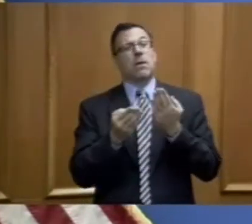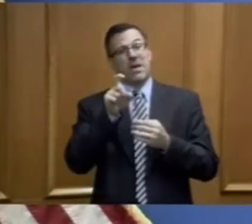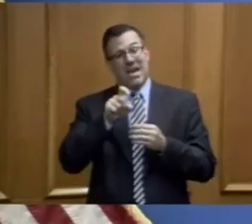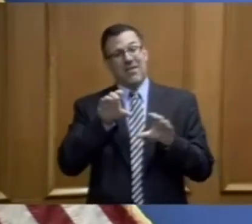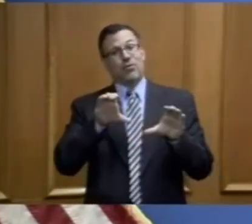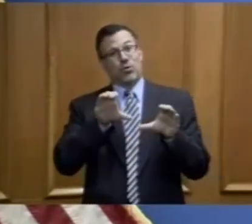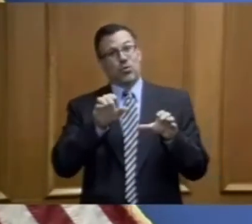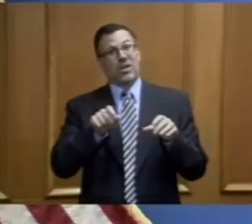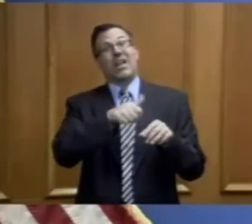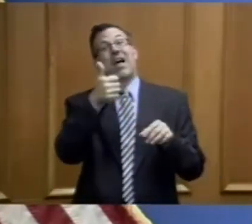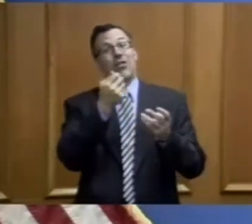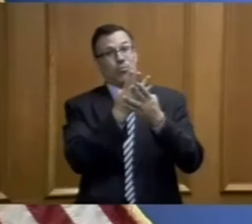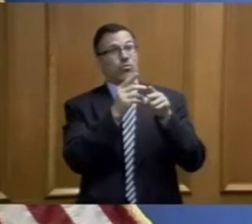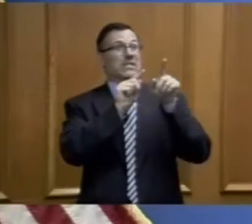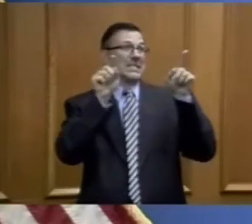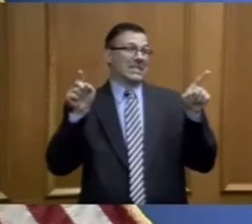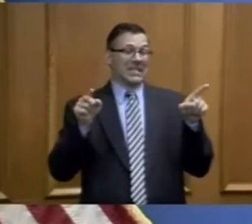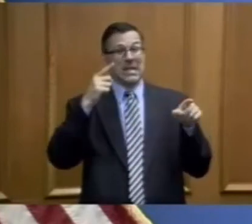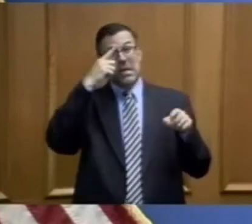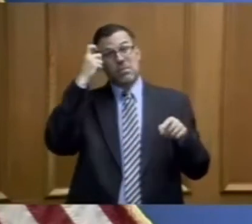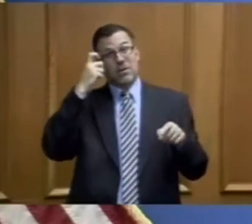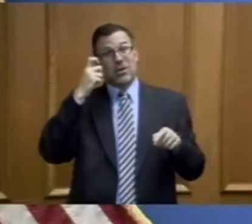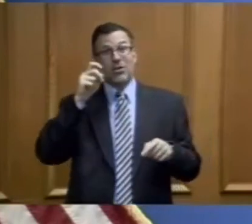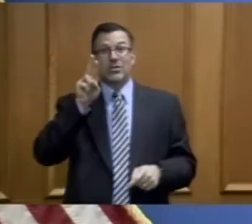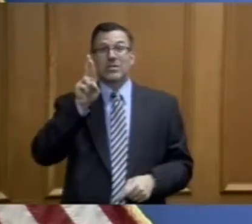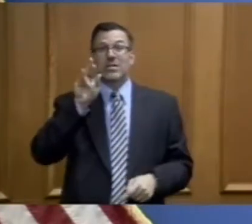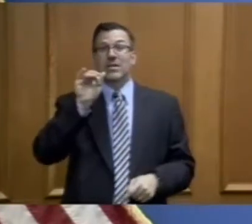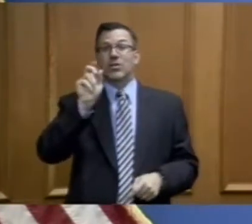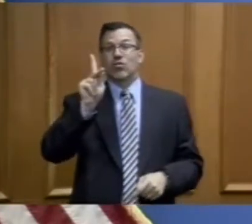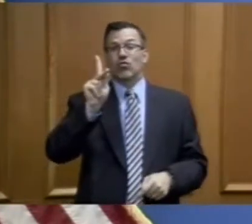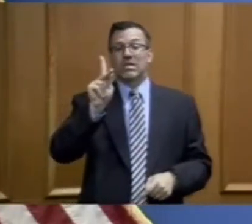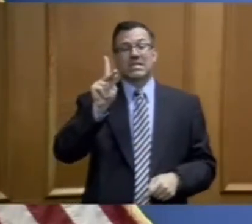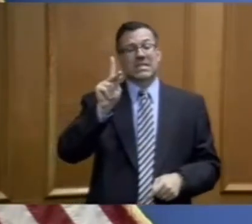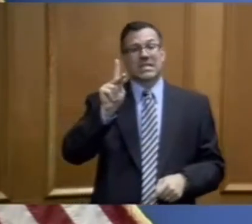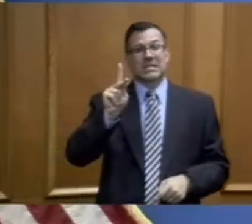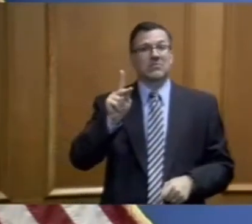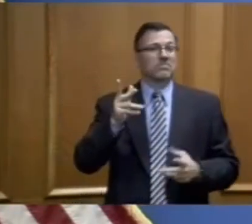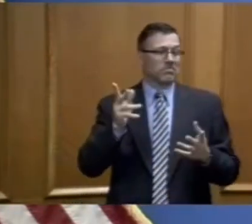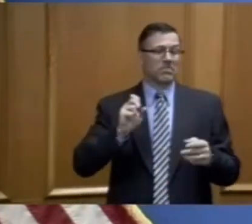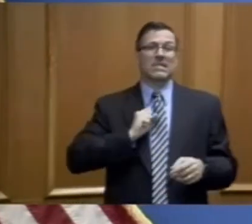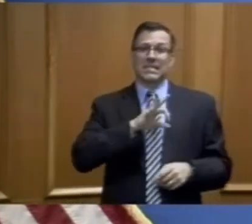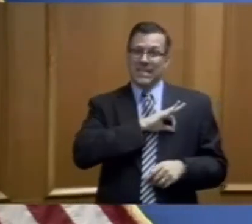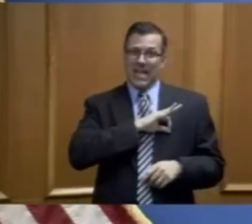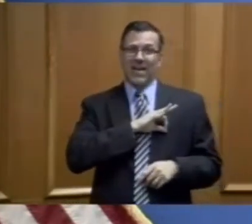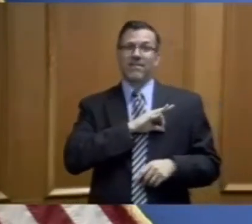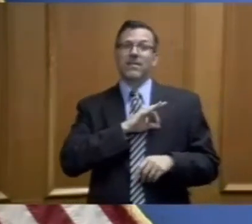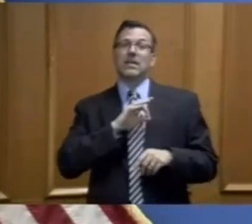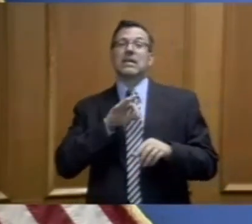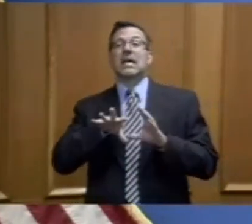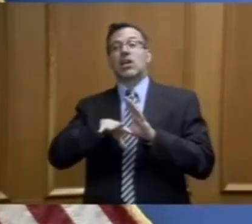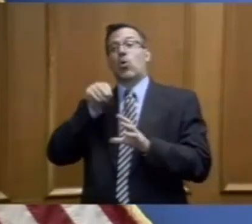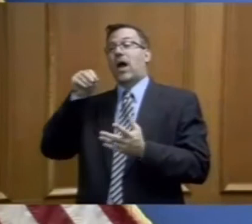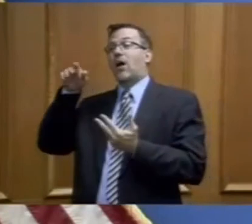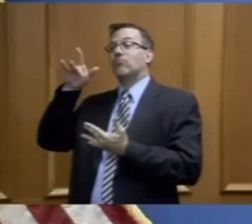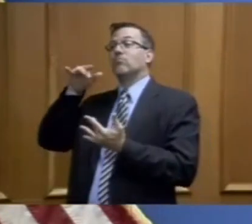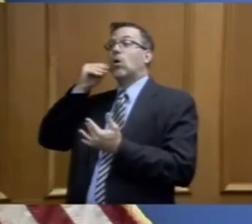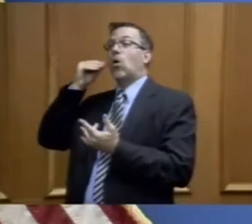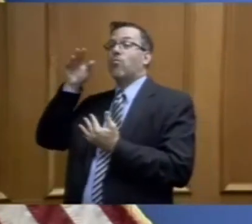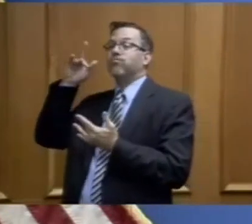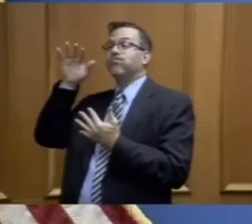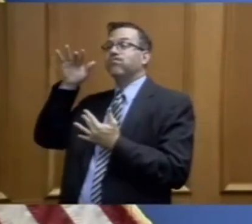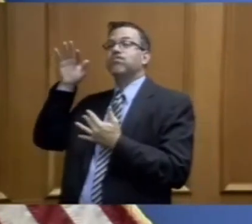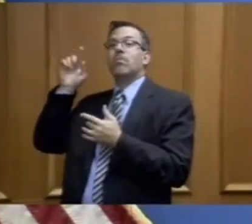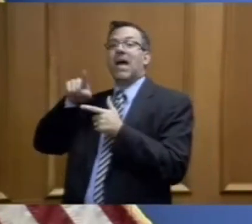facilities because the risk factors really haven't changed much. Staff are still coming and going into the community, and they're still